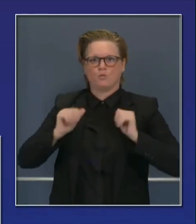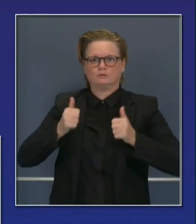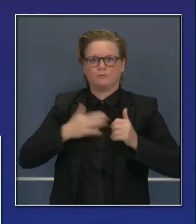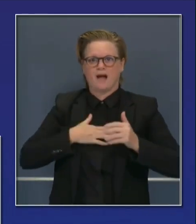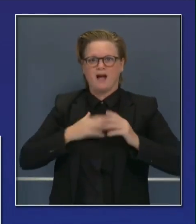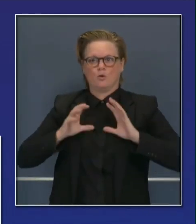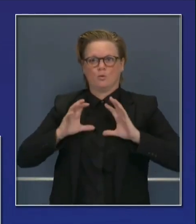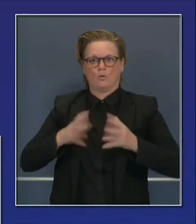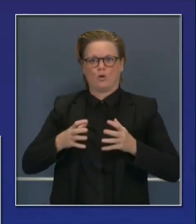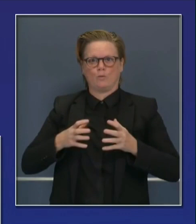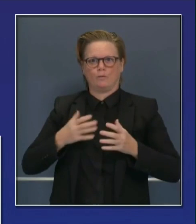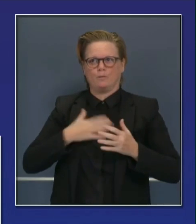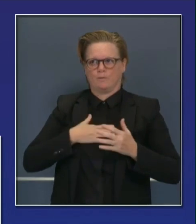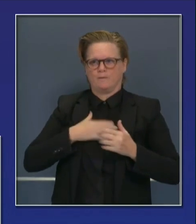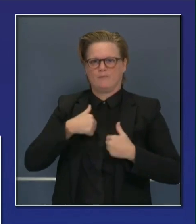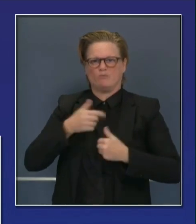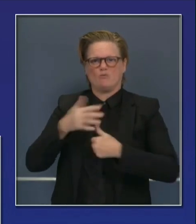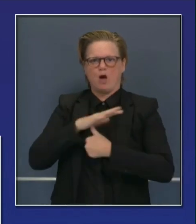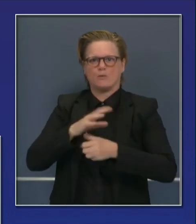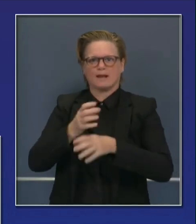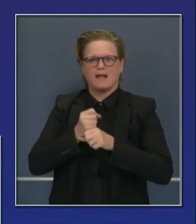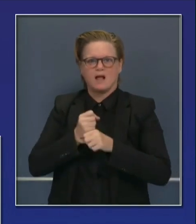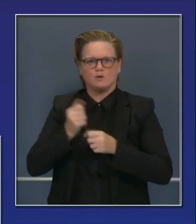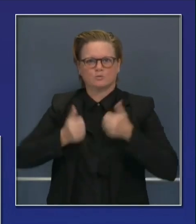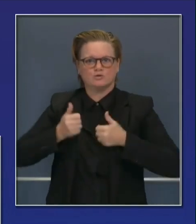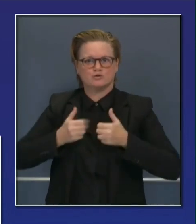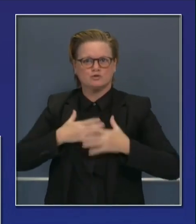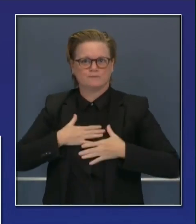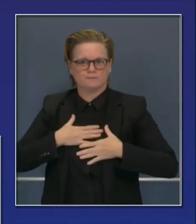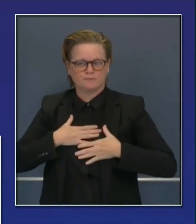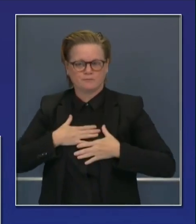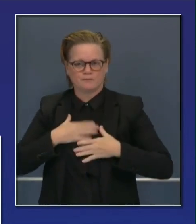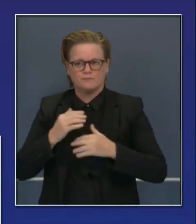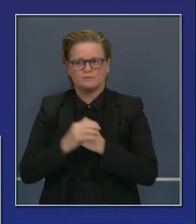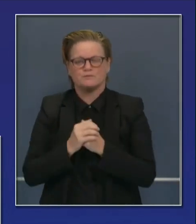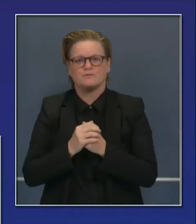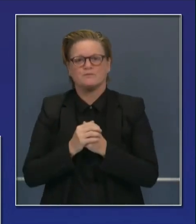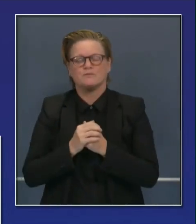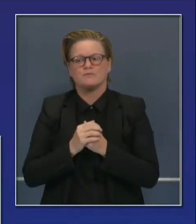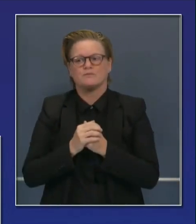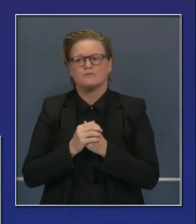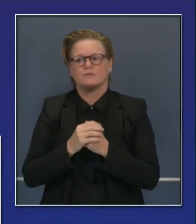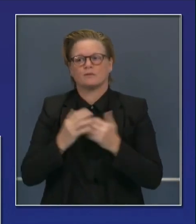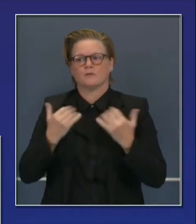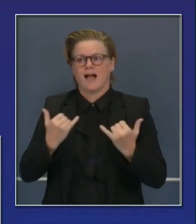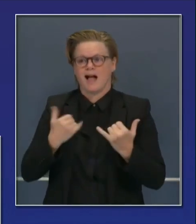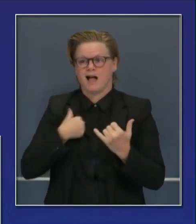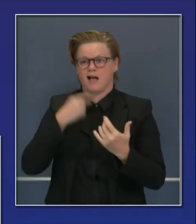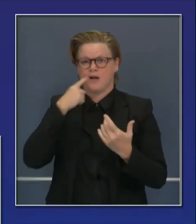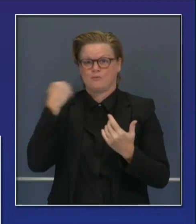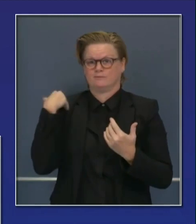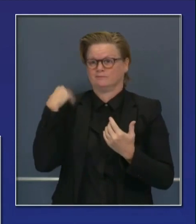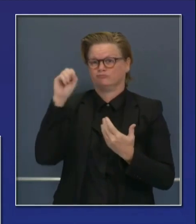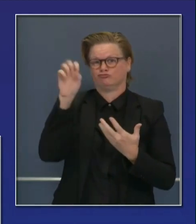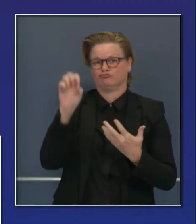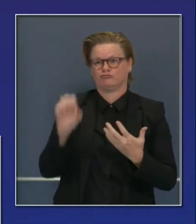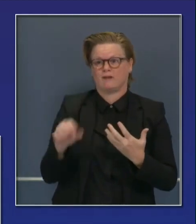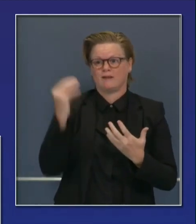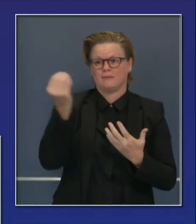these vaccines. The current, what we refer to and what we socialized on Monday, Plan